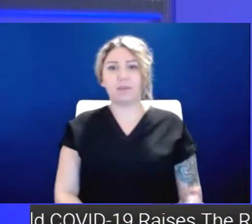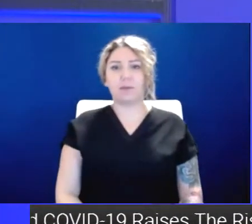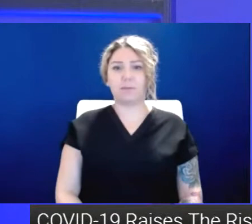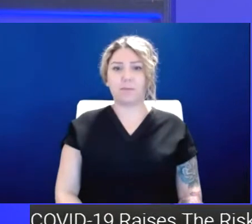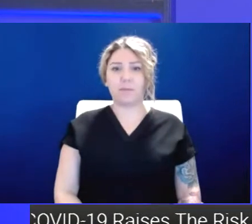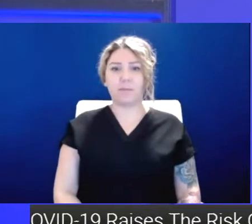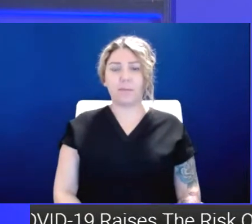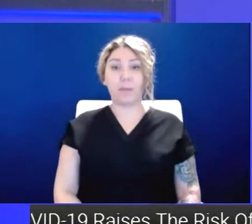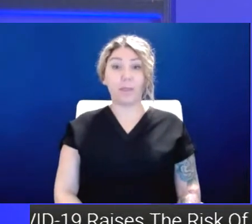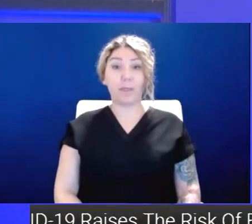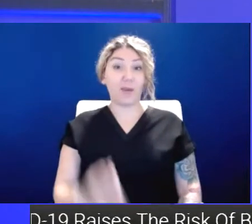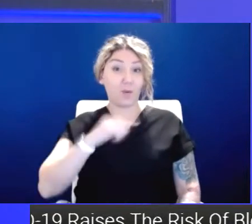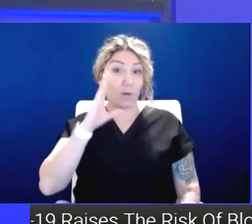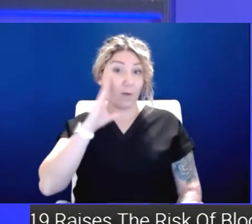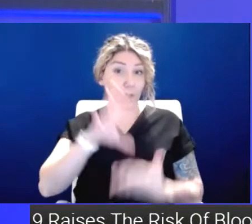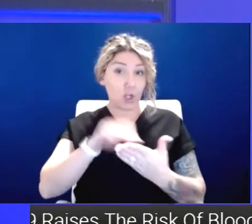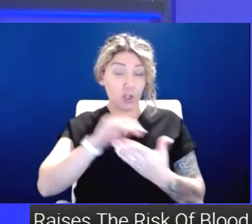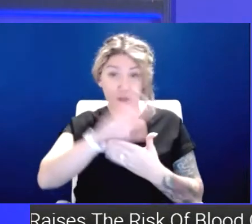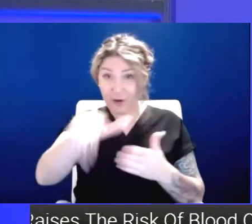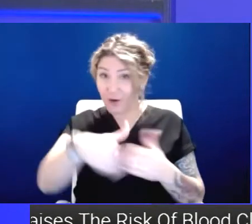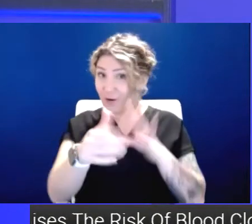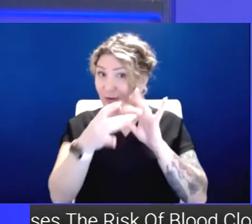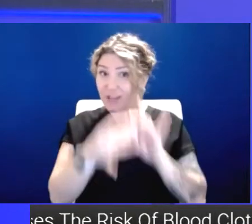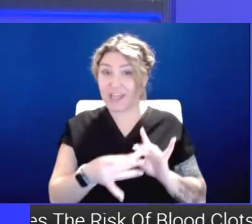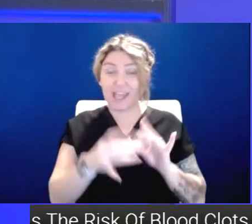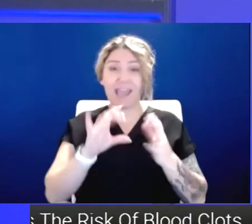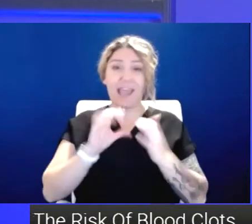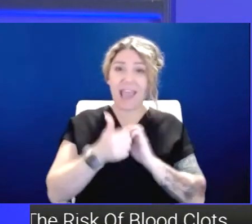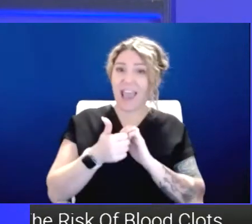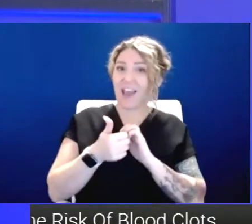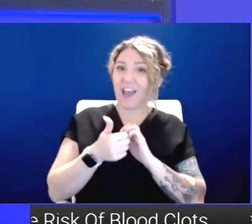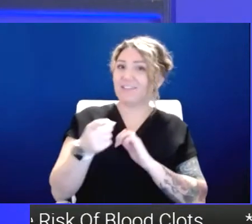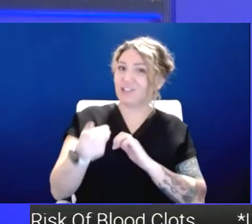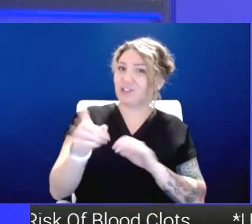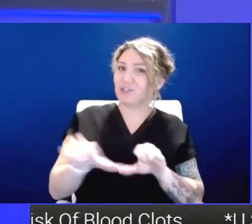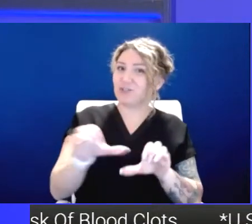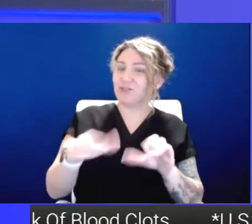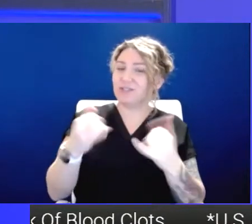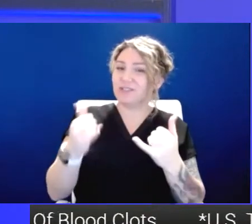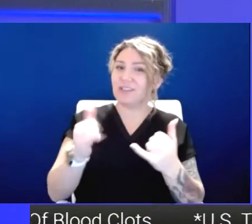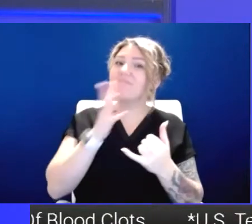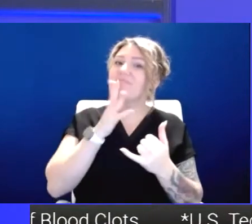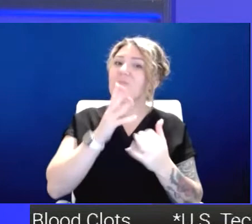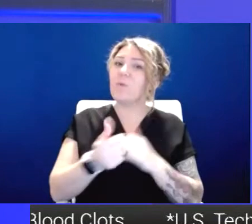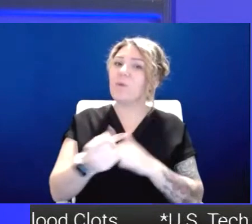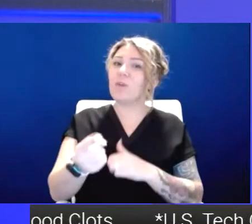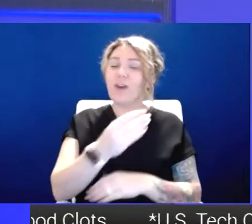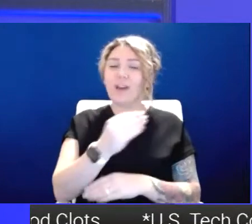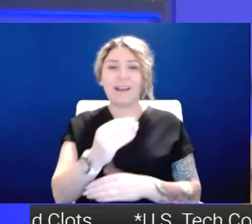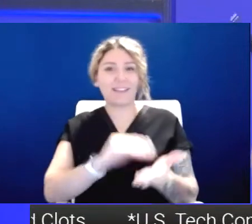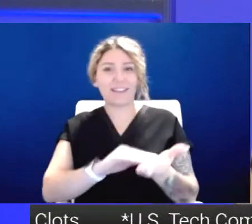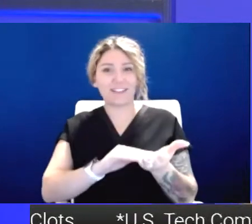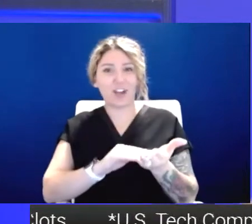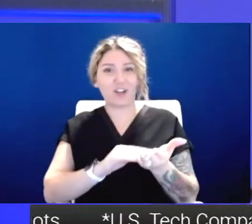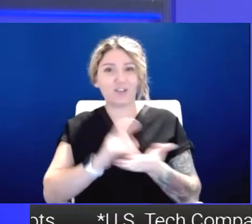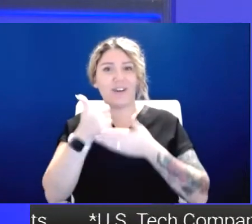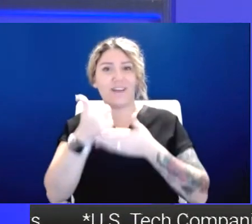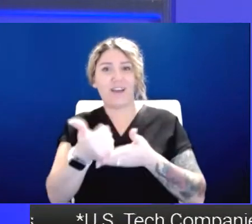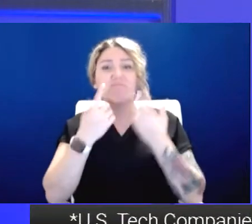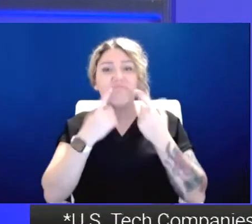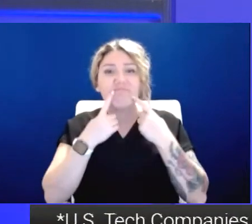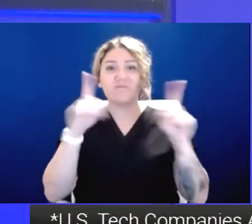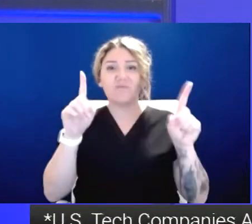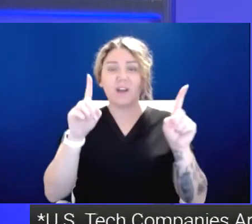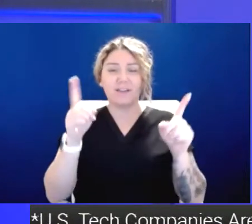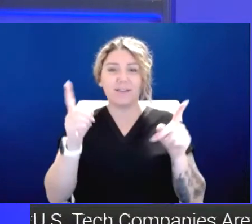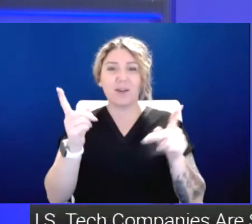And we are going to learn all about it. And we're going to find out how Jen is doing today. We're going to talk with her and the doctor who helped finally properly